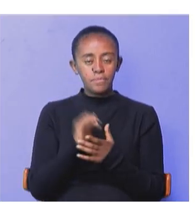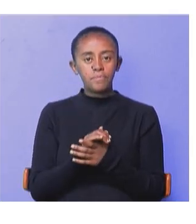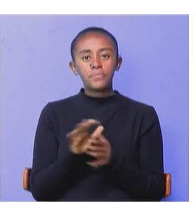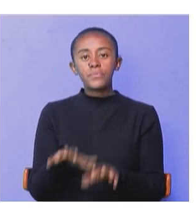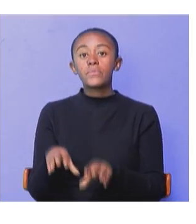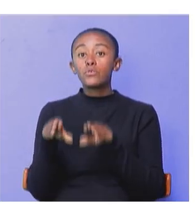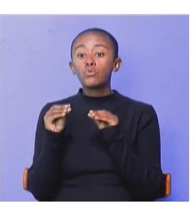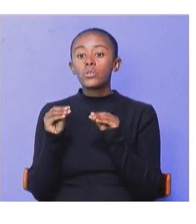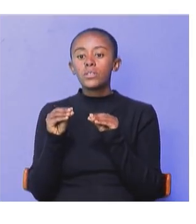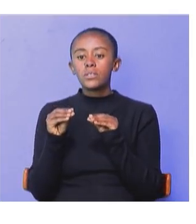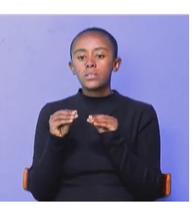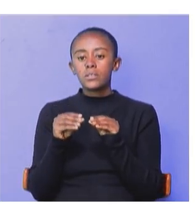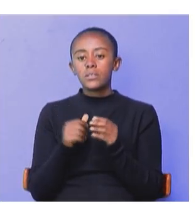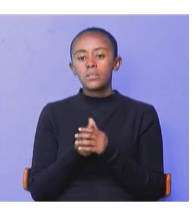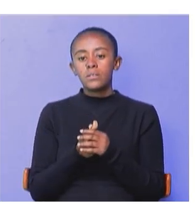students